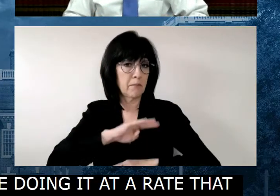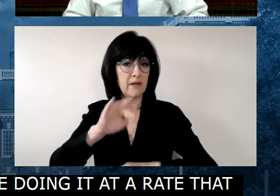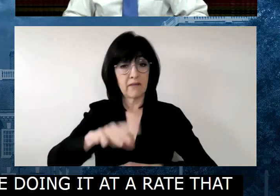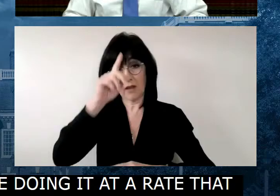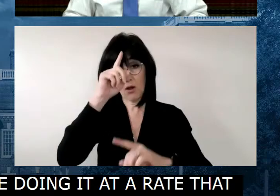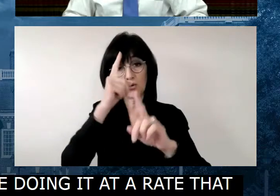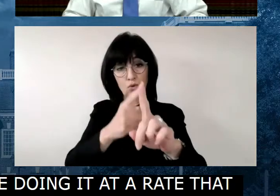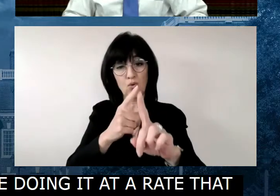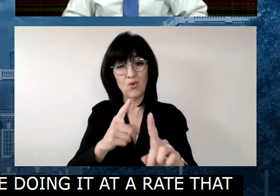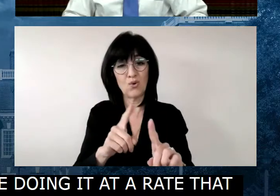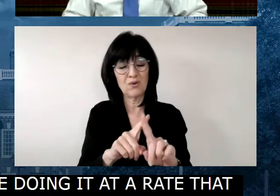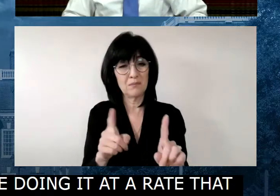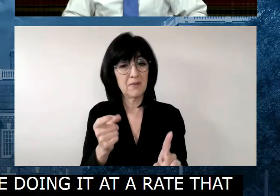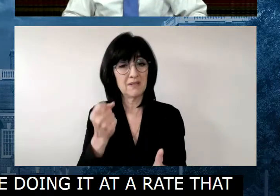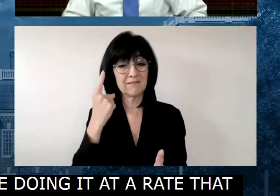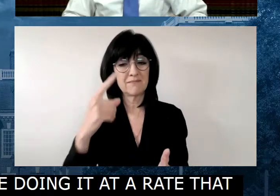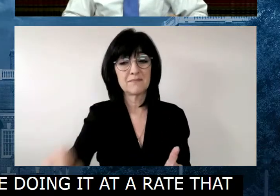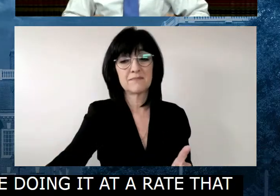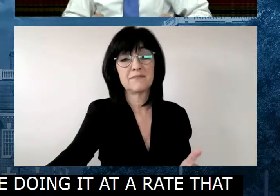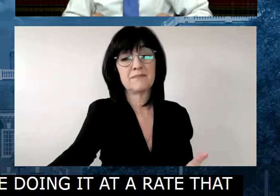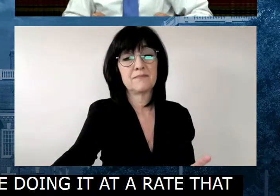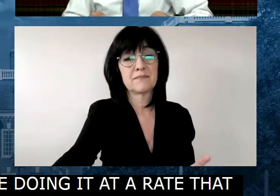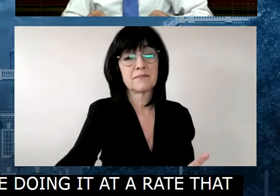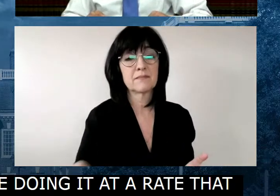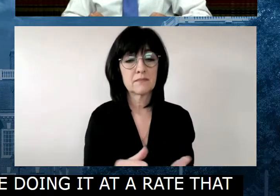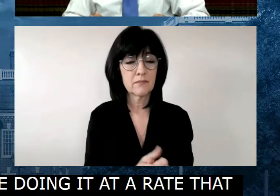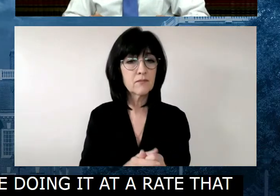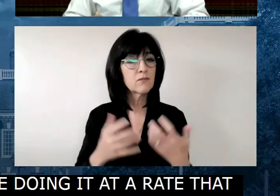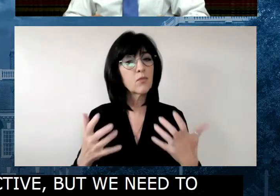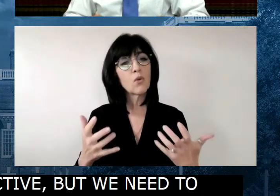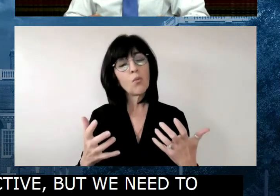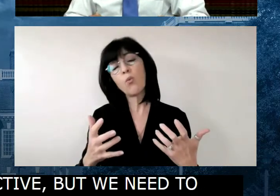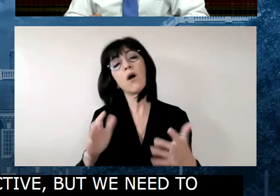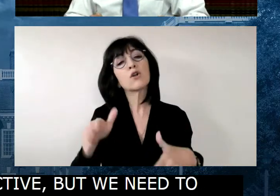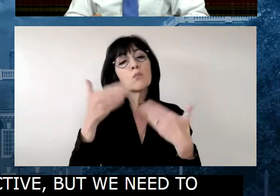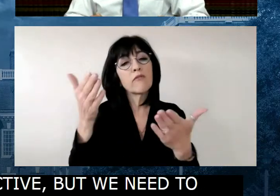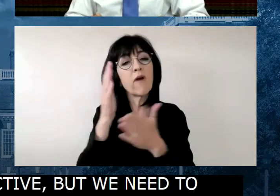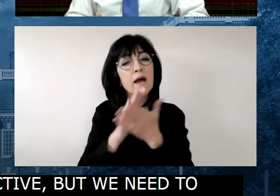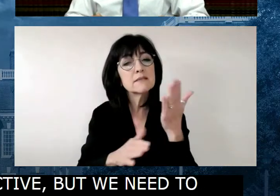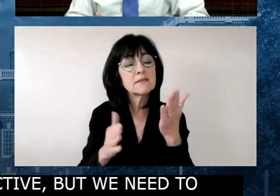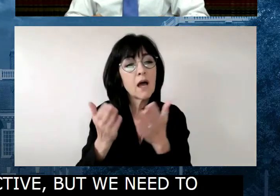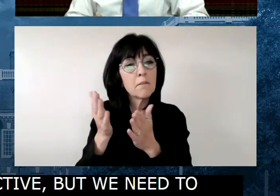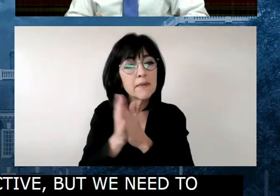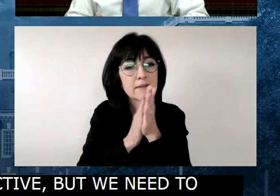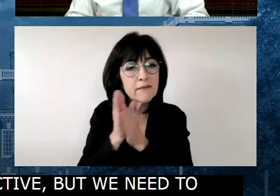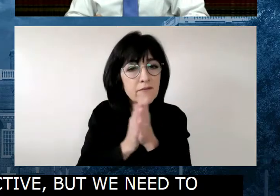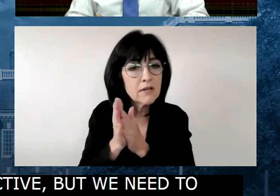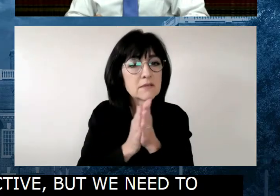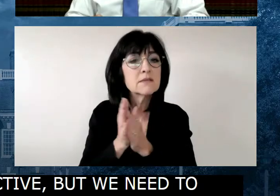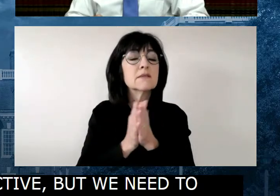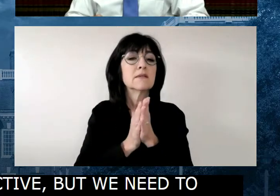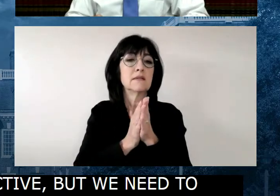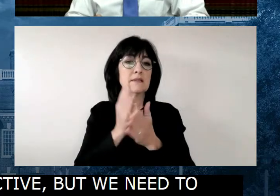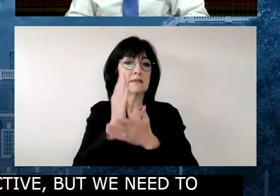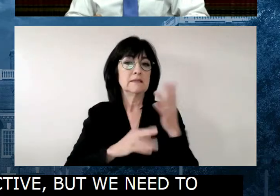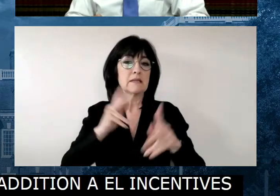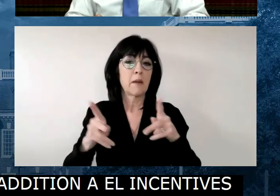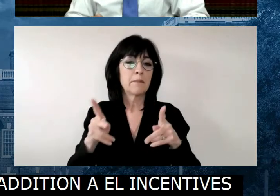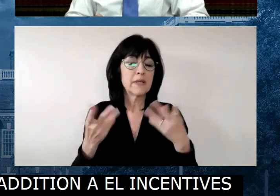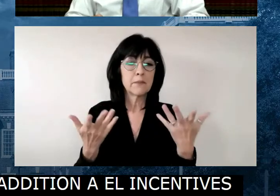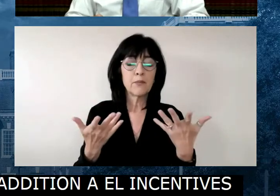flatten out that curve, provide some additional incentives for folks, take vaccinations, vaccine clinics to where people